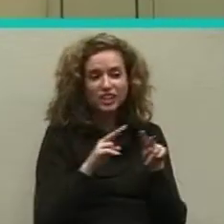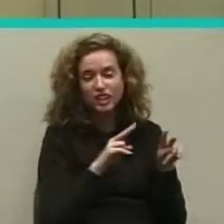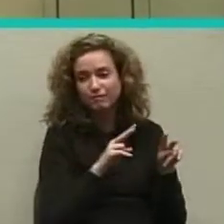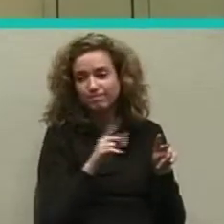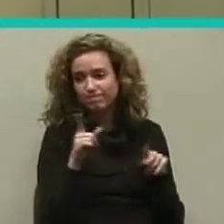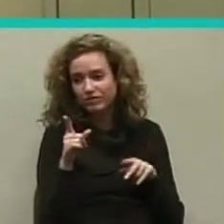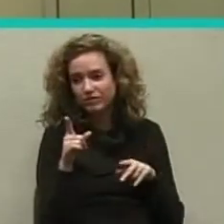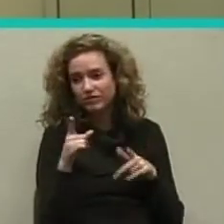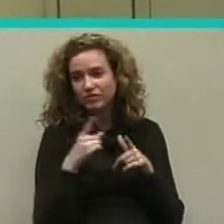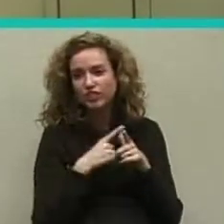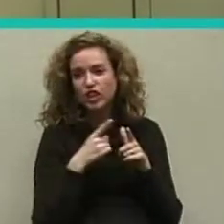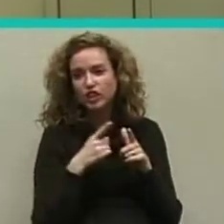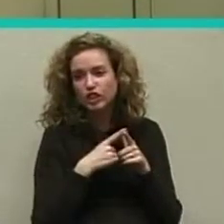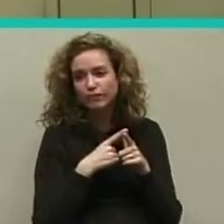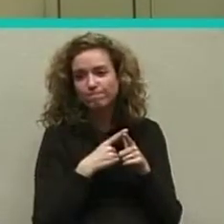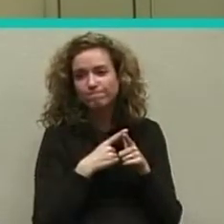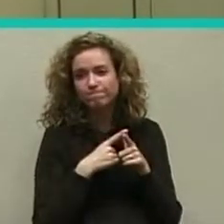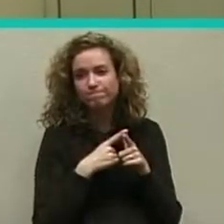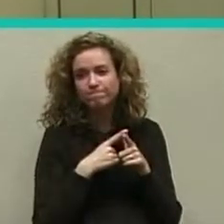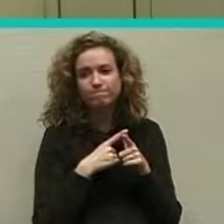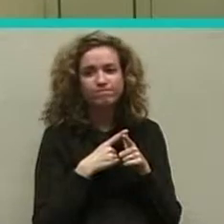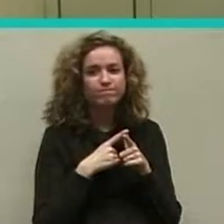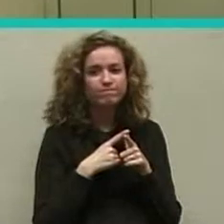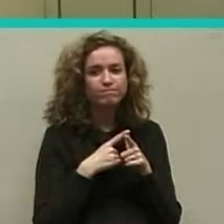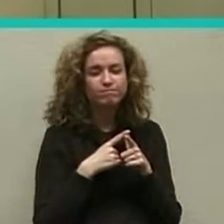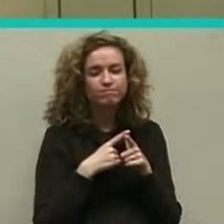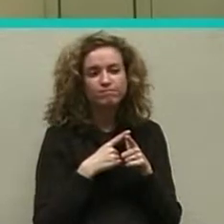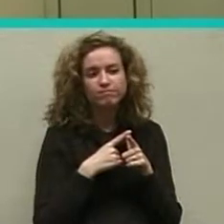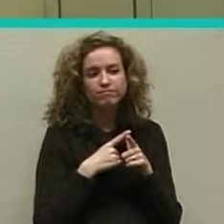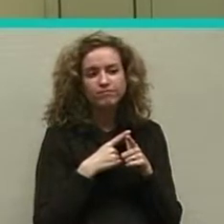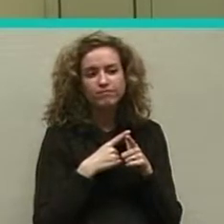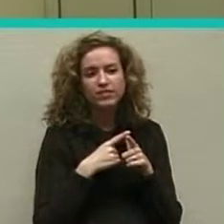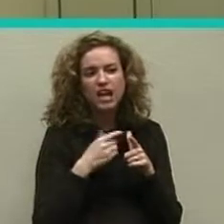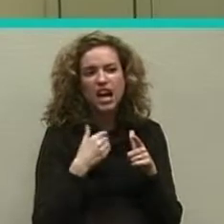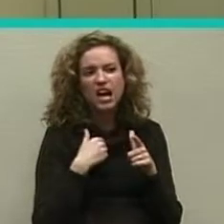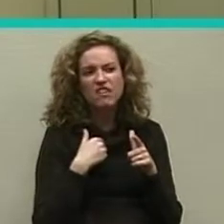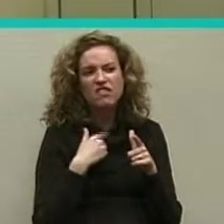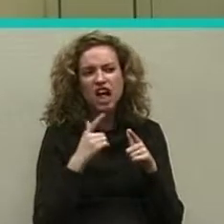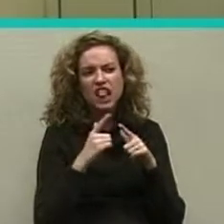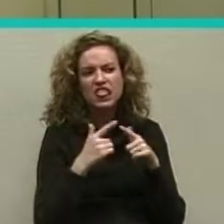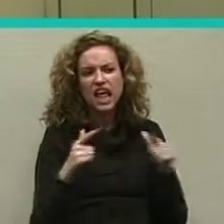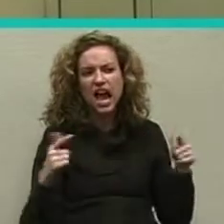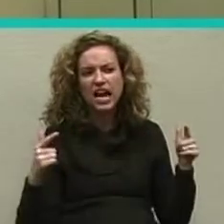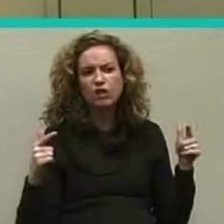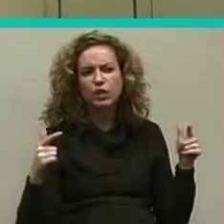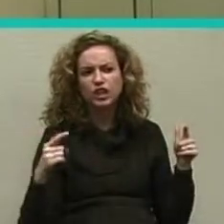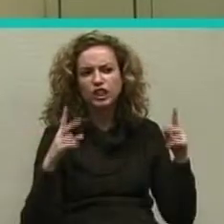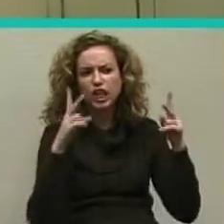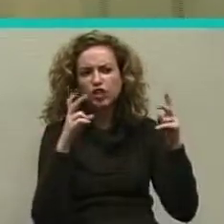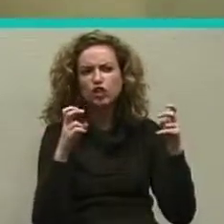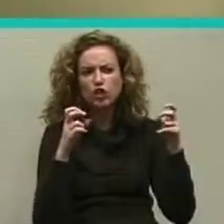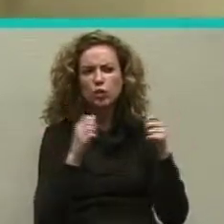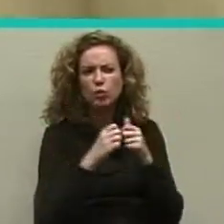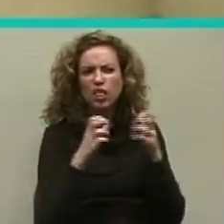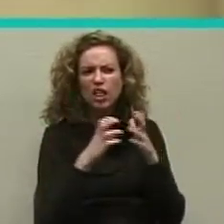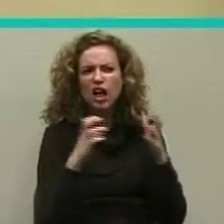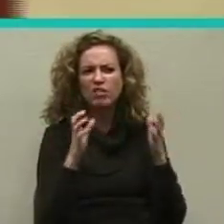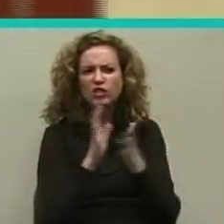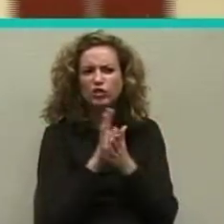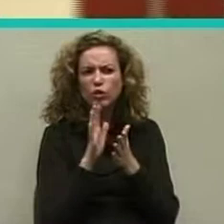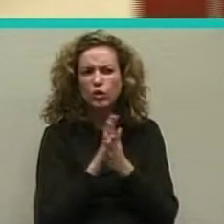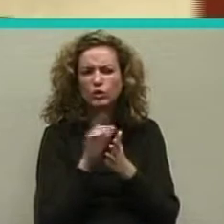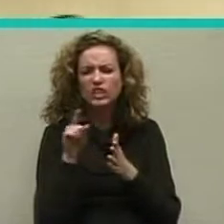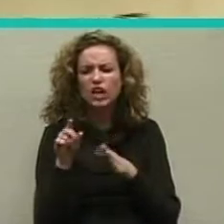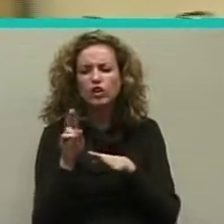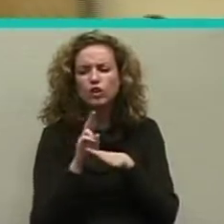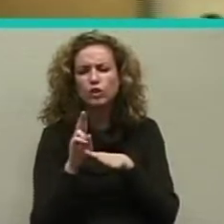Yeah. First of all, I have a language issue with a lot of different schools where they're using the